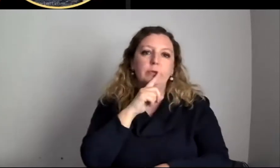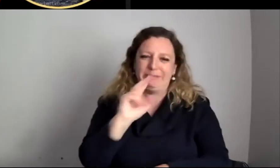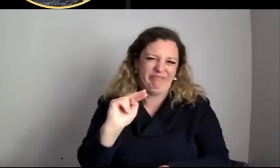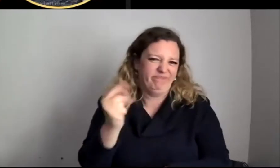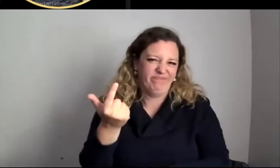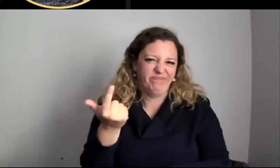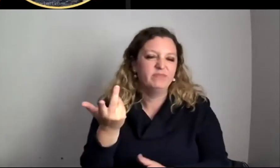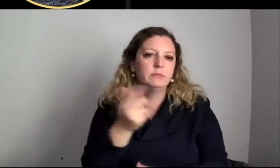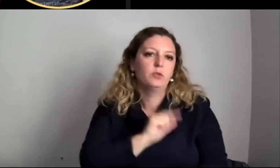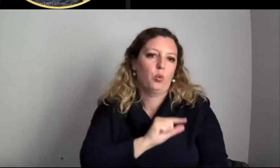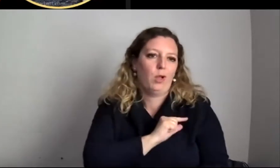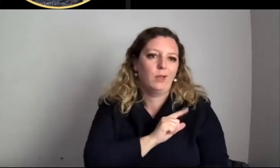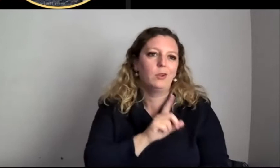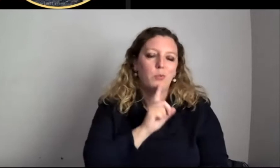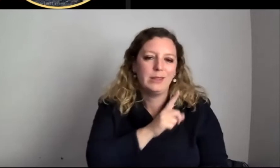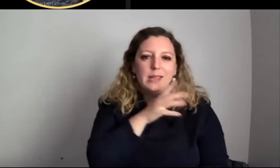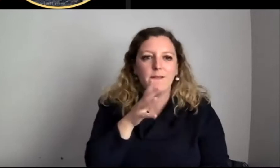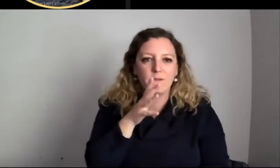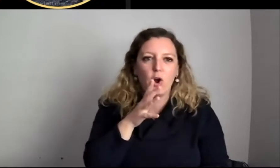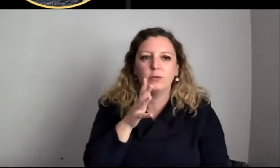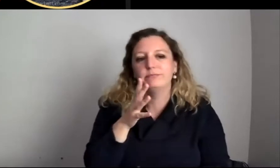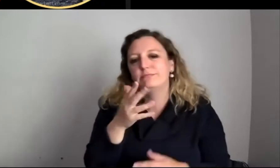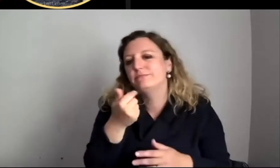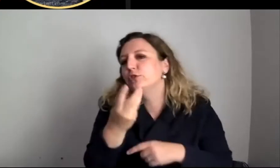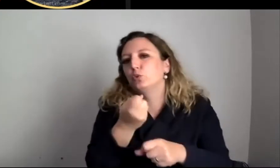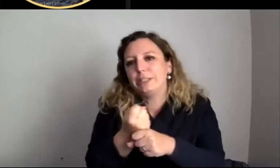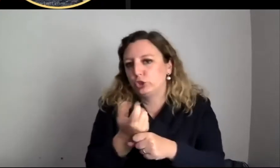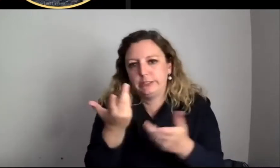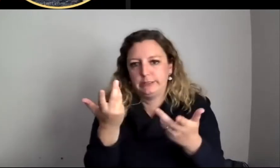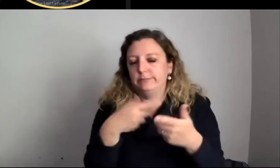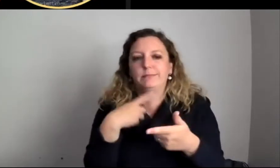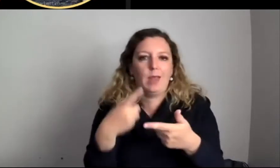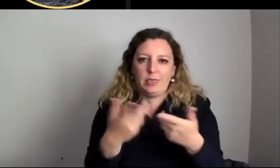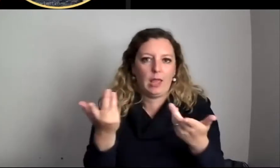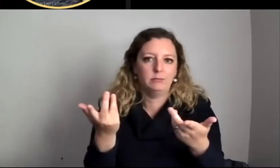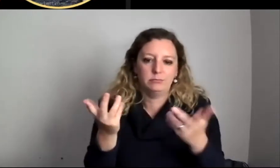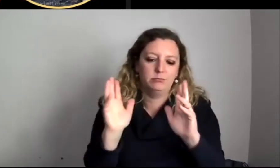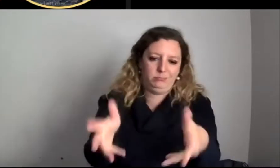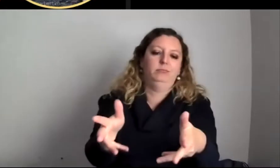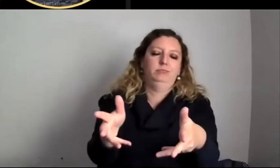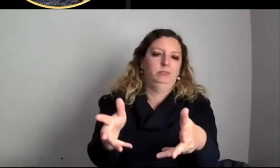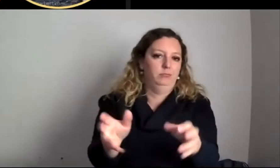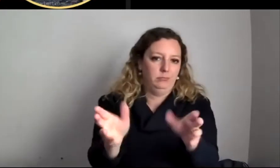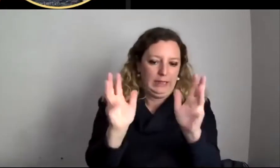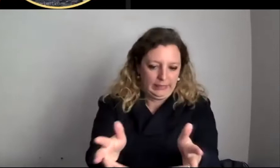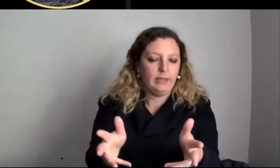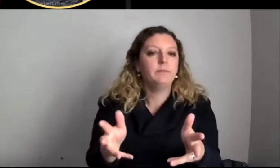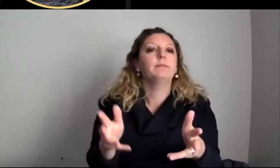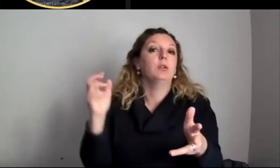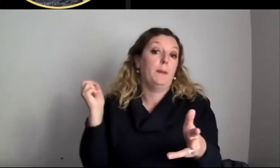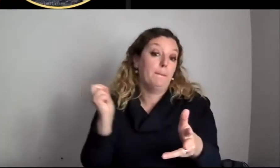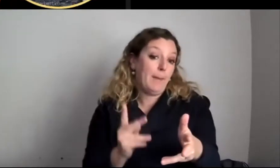quality. And so you can only really farm those soils for a couple of years before you have to let them lay fallow. You can return to